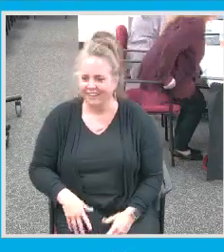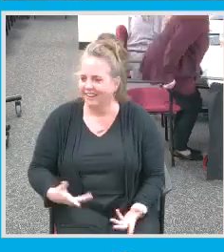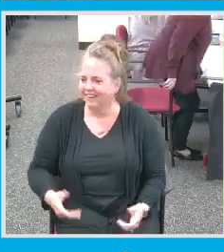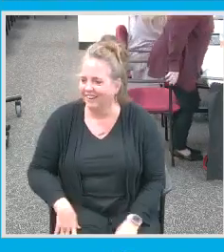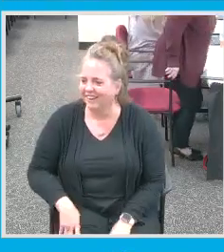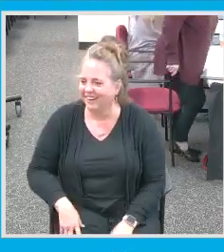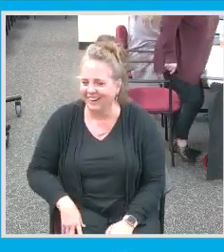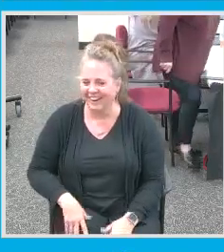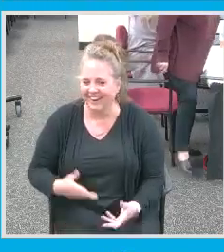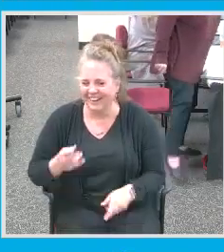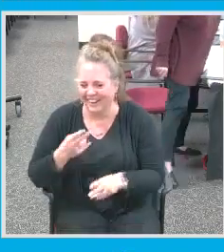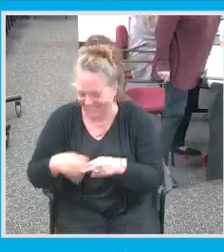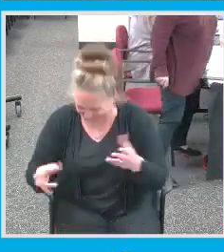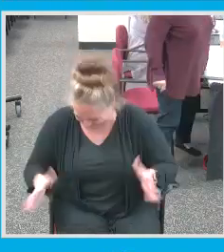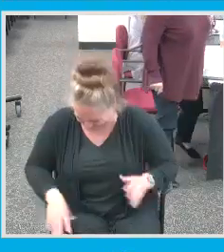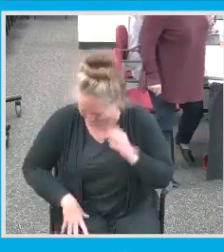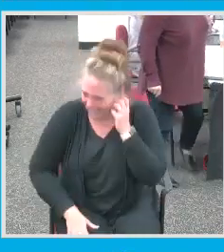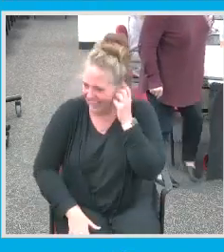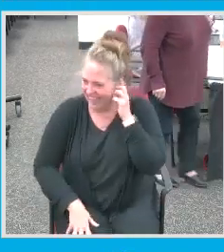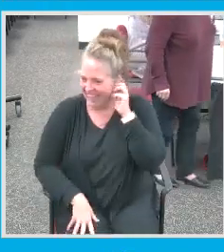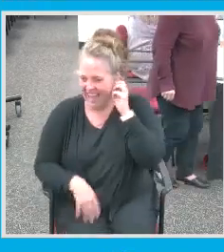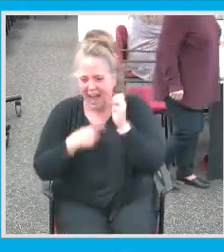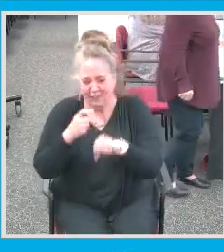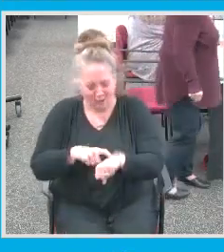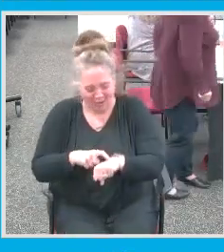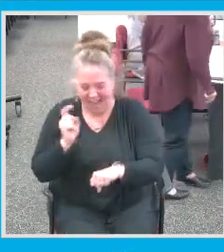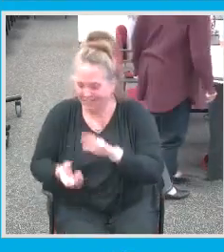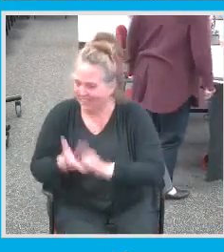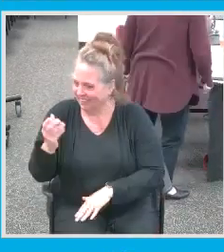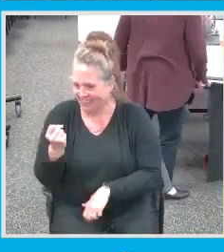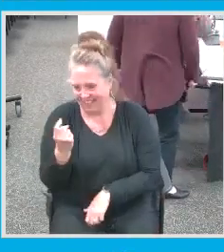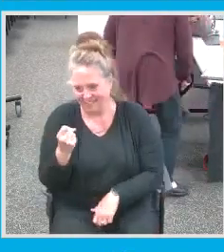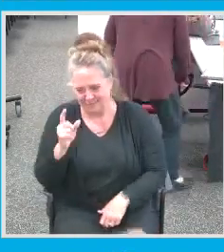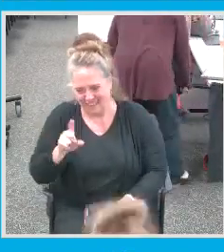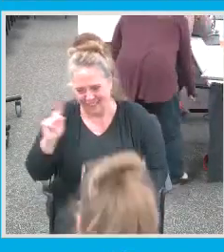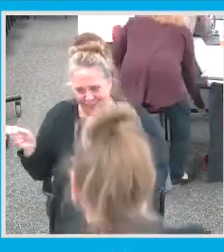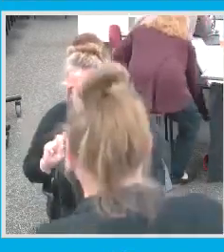Forgot that. Hey, Susan, next month,